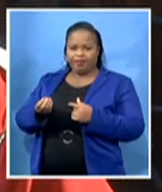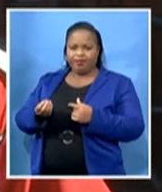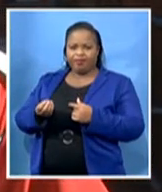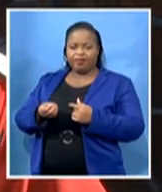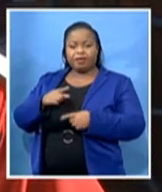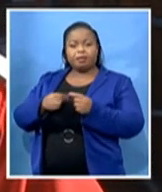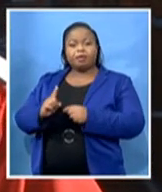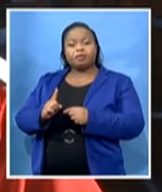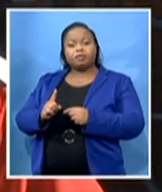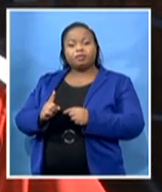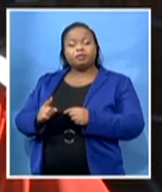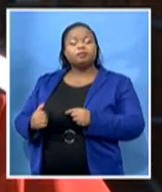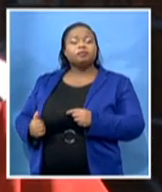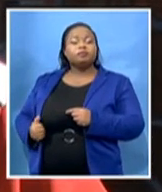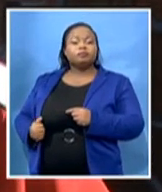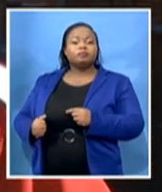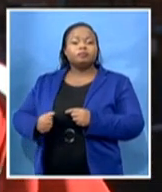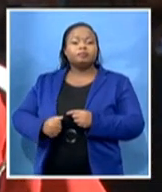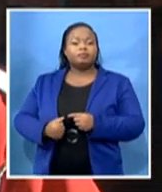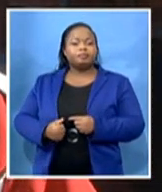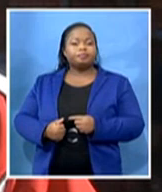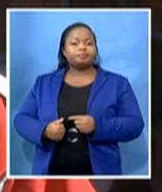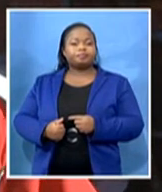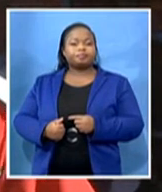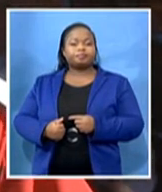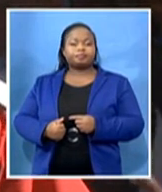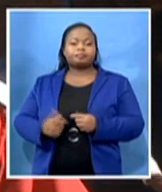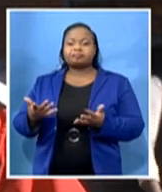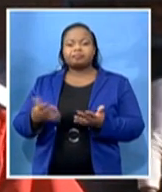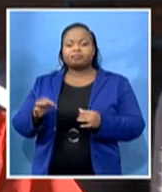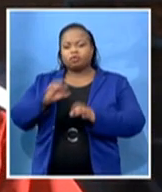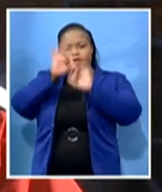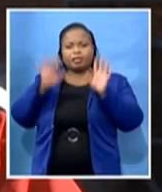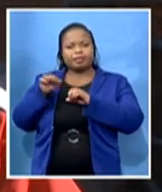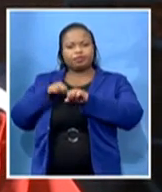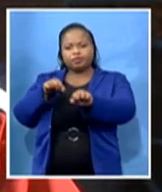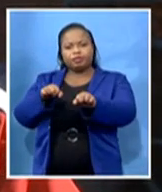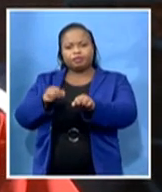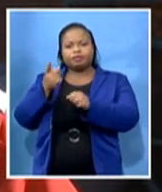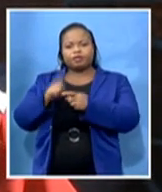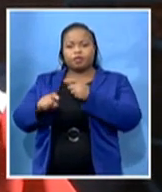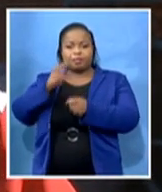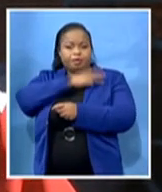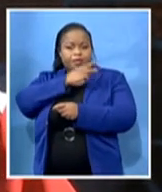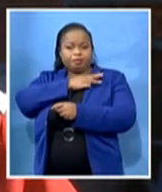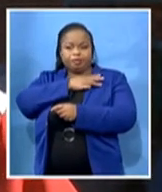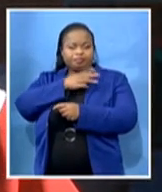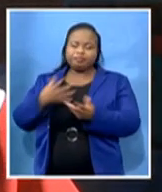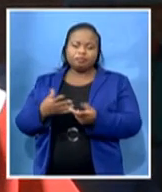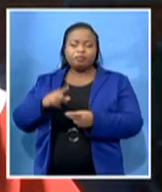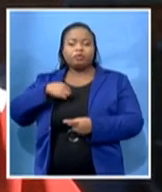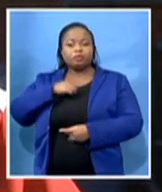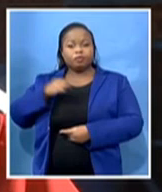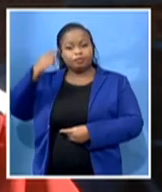what seems to be an unclear turnaround strategy from the management. We think that we will remain on